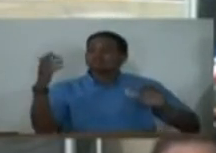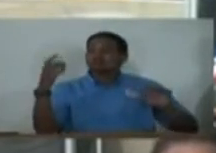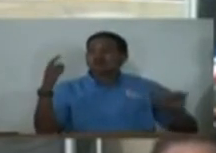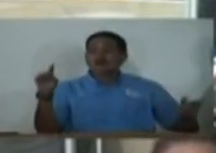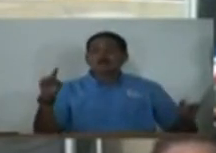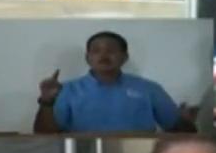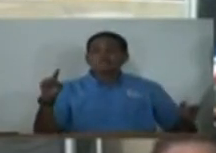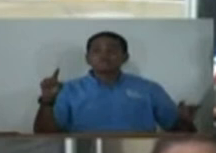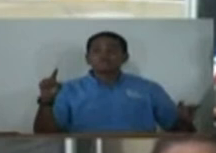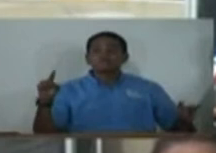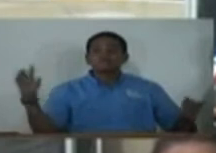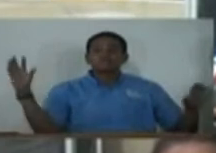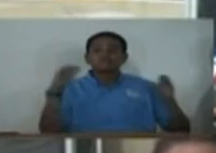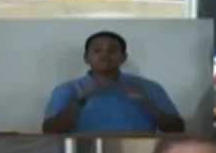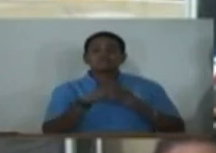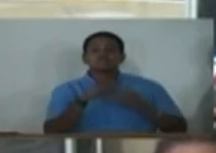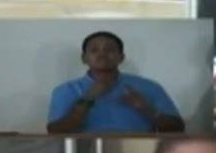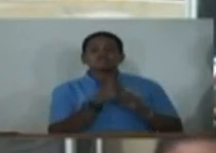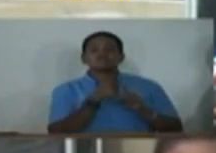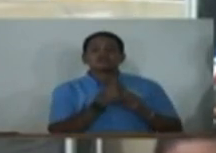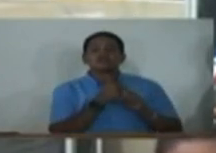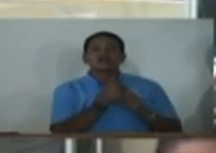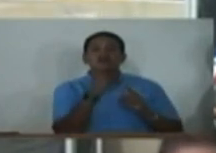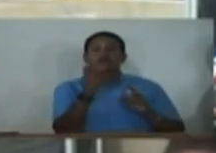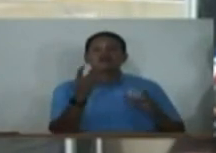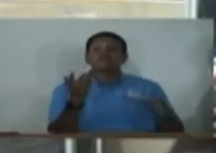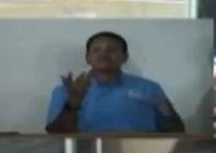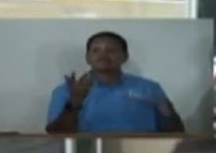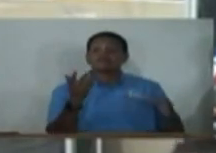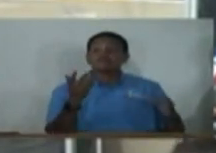even in the